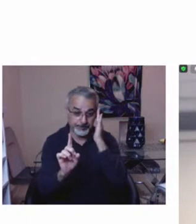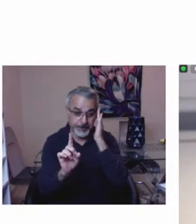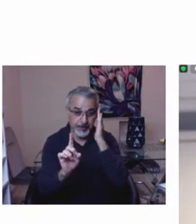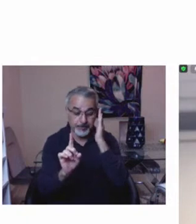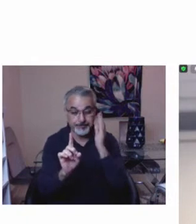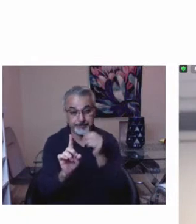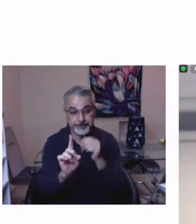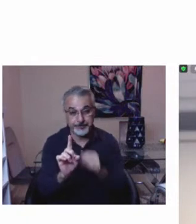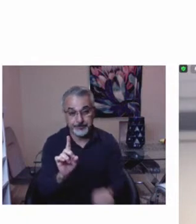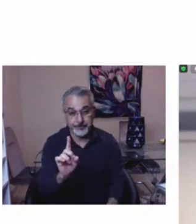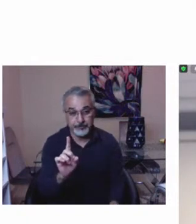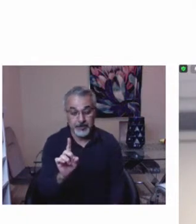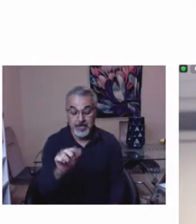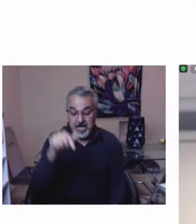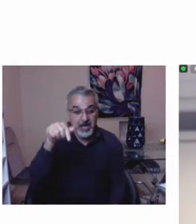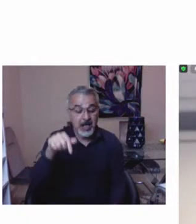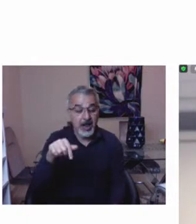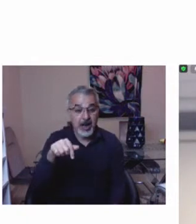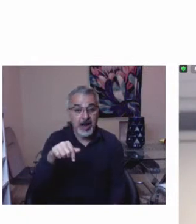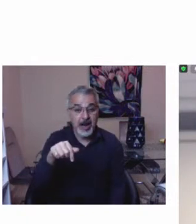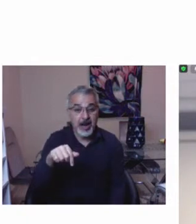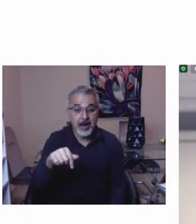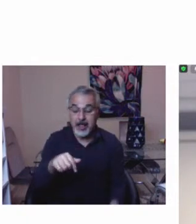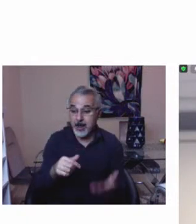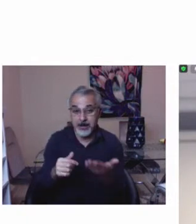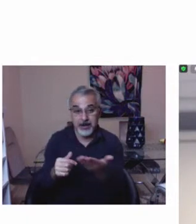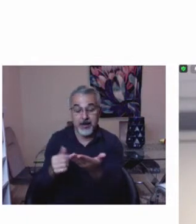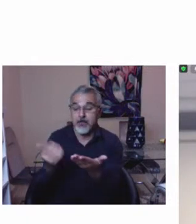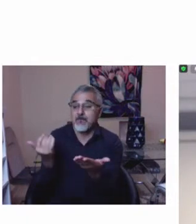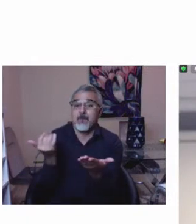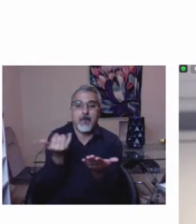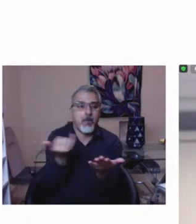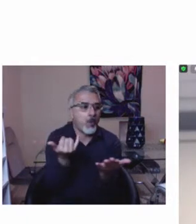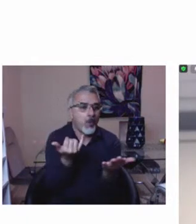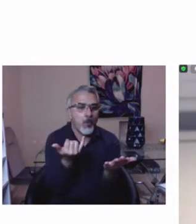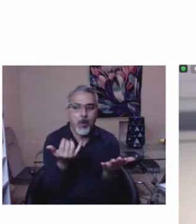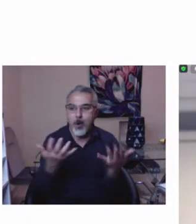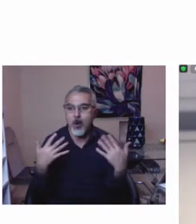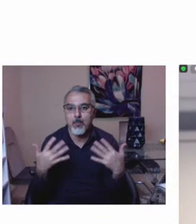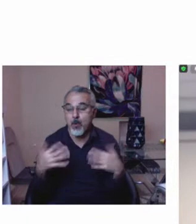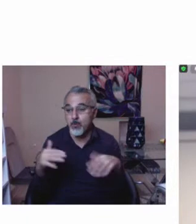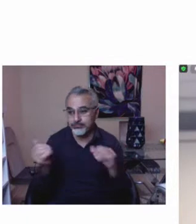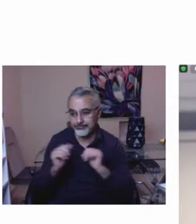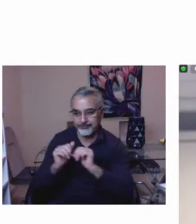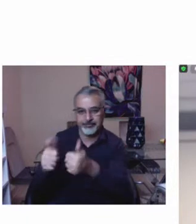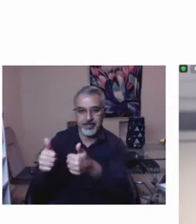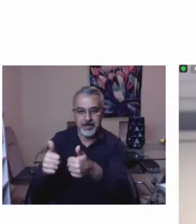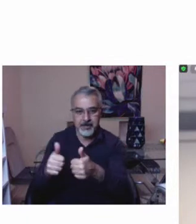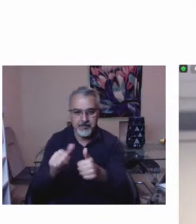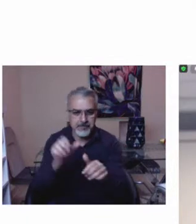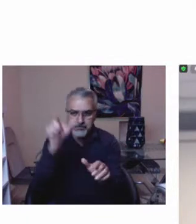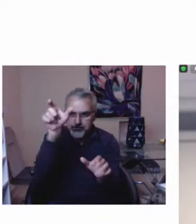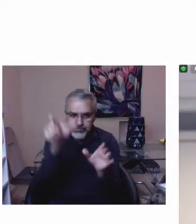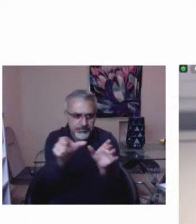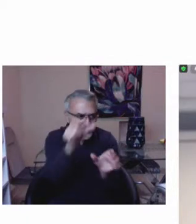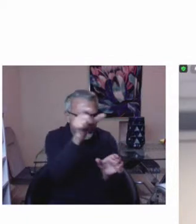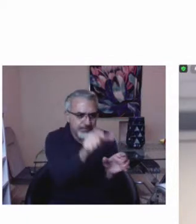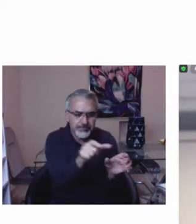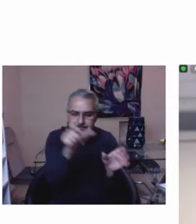forward. On peace building, there we haven't paid enough attention to